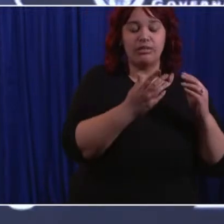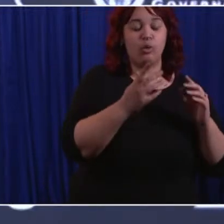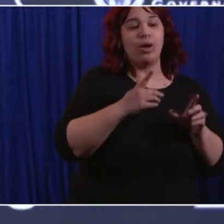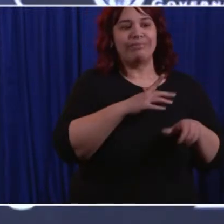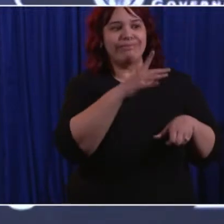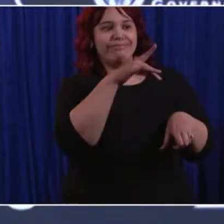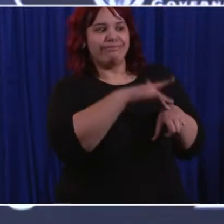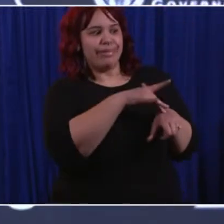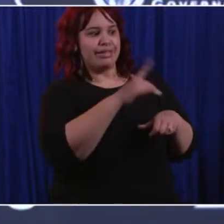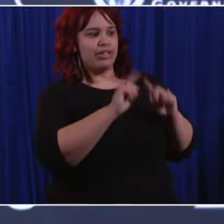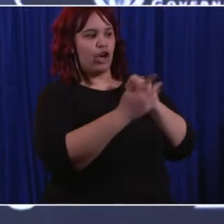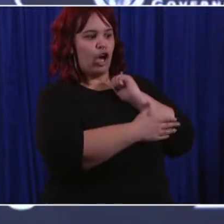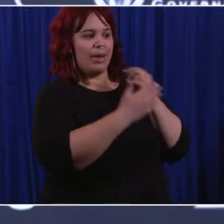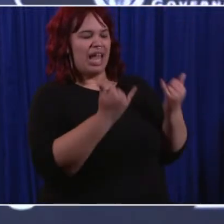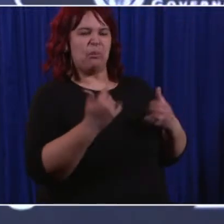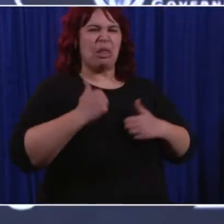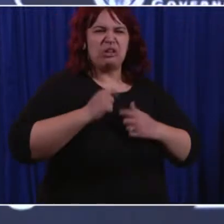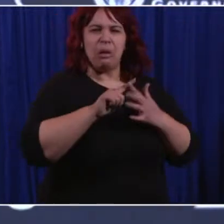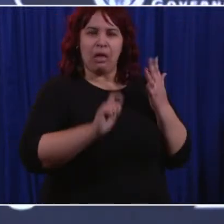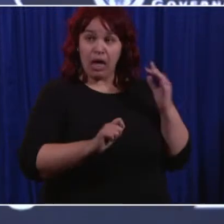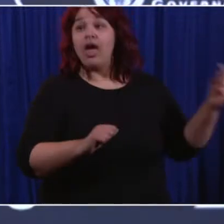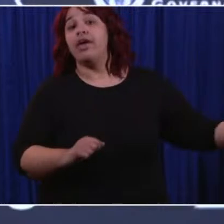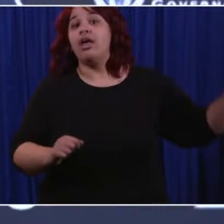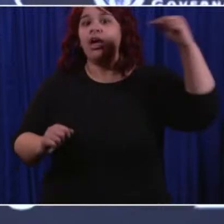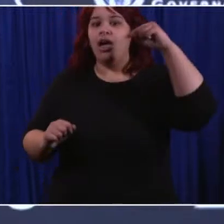those numbers, but that was my first question. Look,